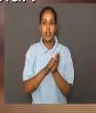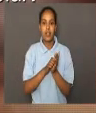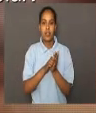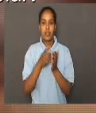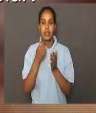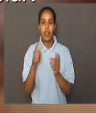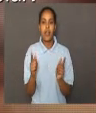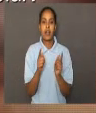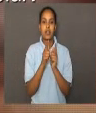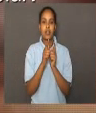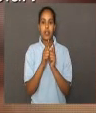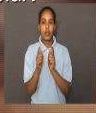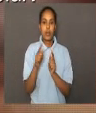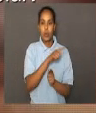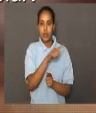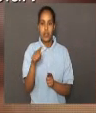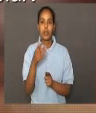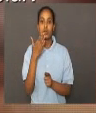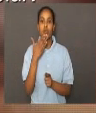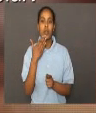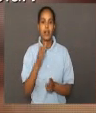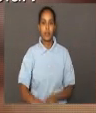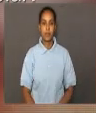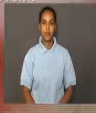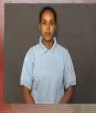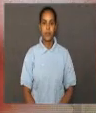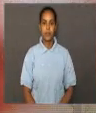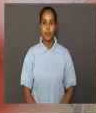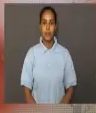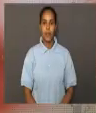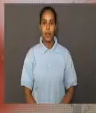weaker than the interaction within sugar.